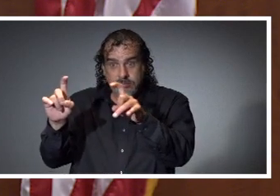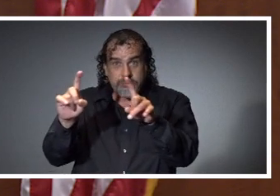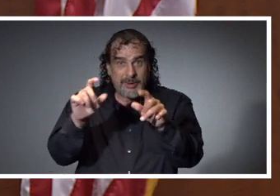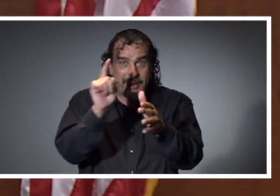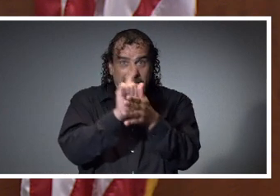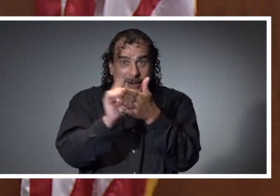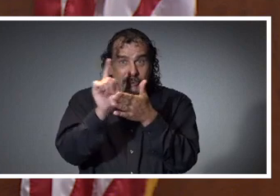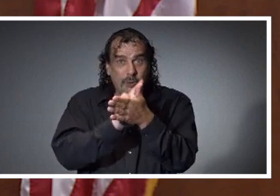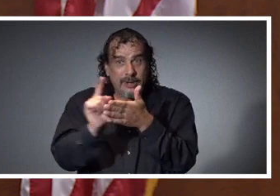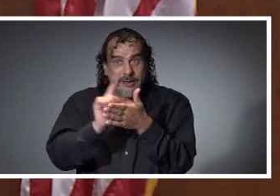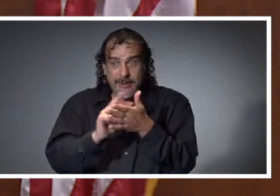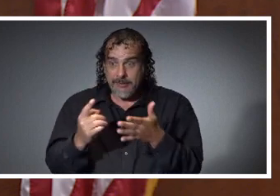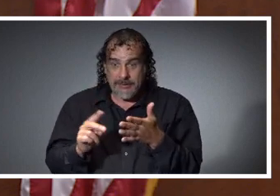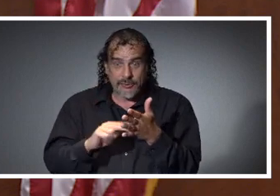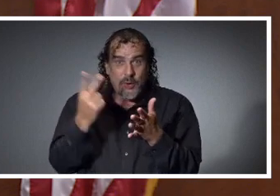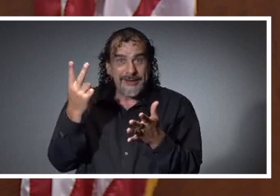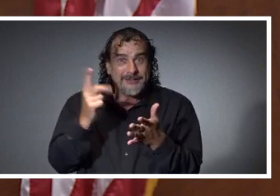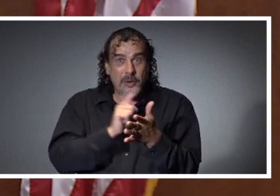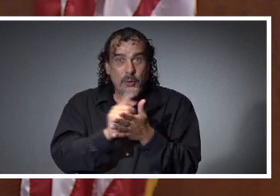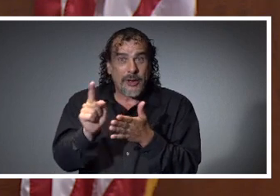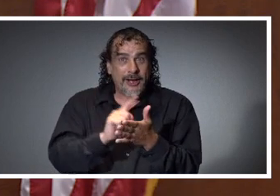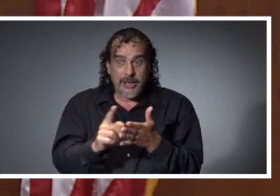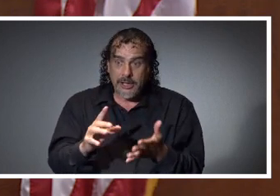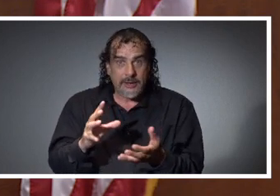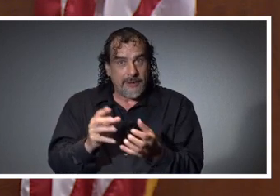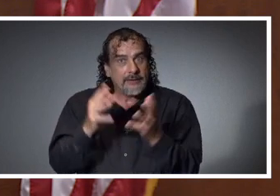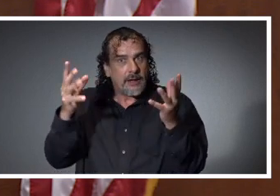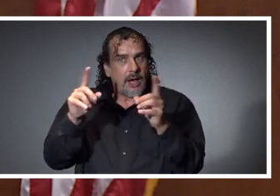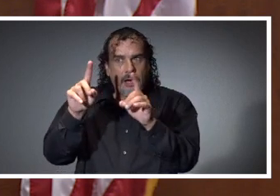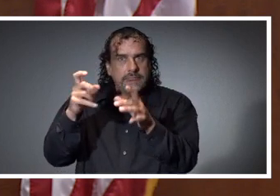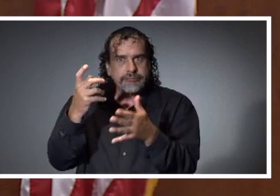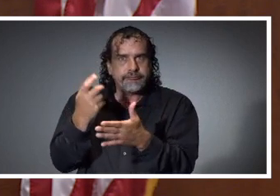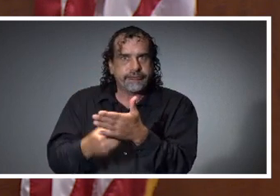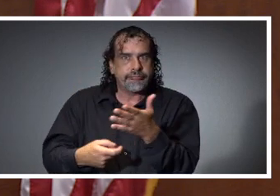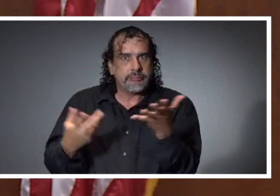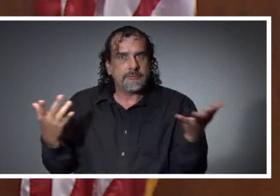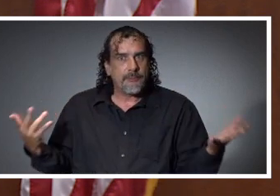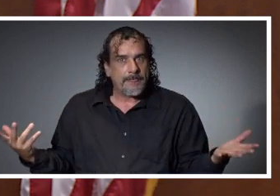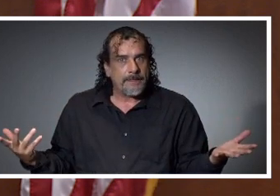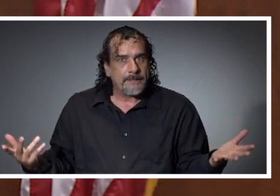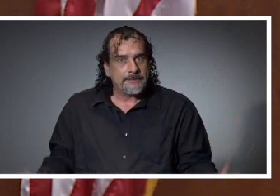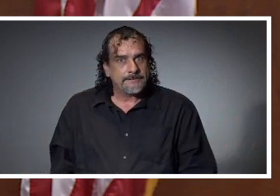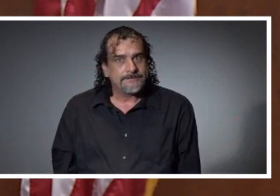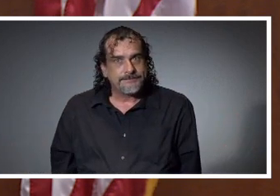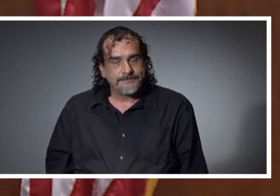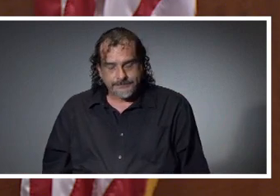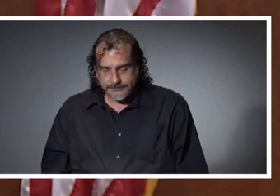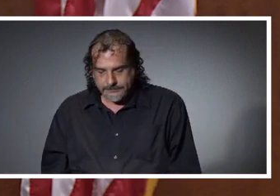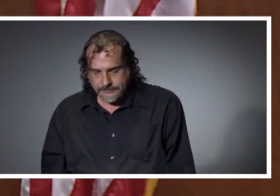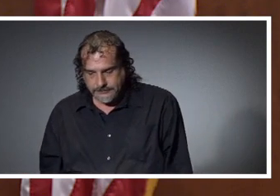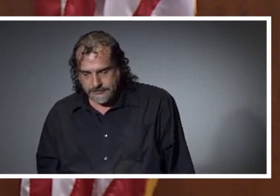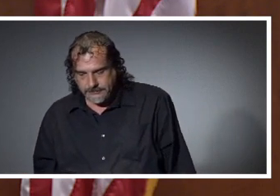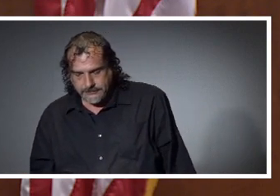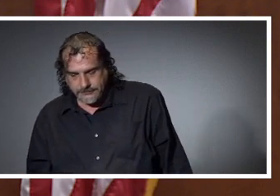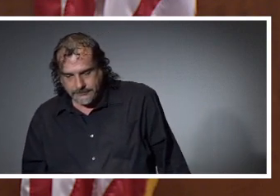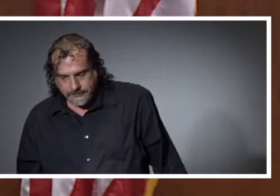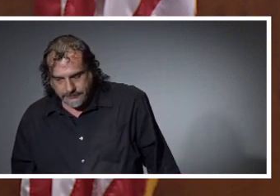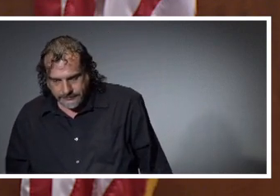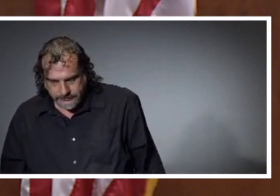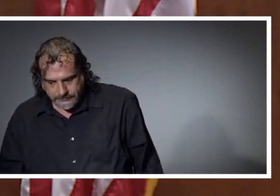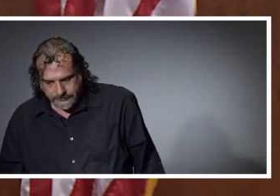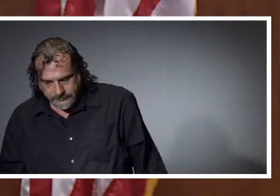or in some instances two tests every week, there's additional costs there. And so it's certainly easier for